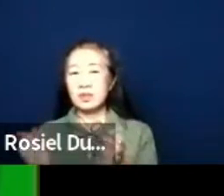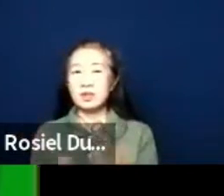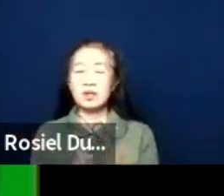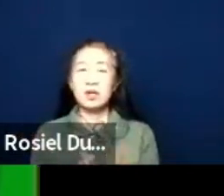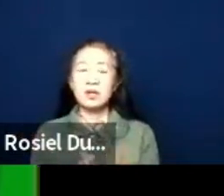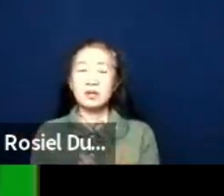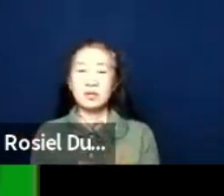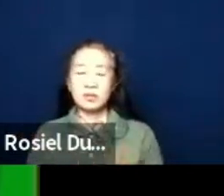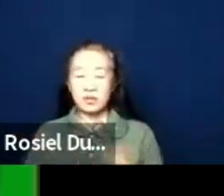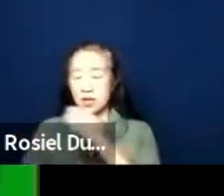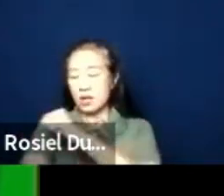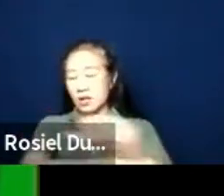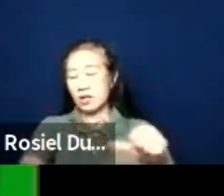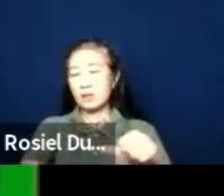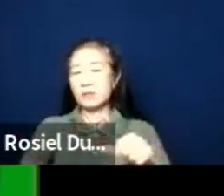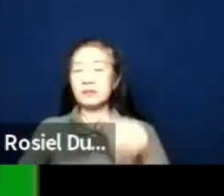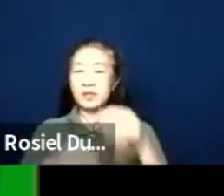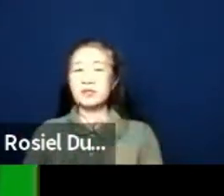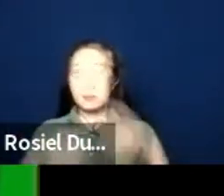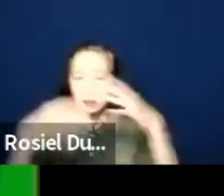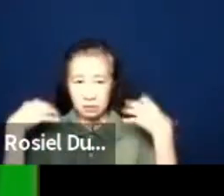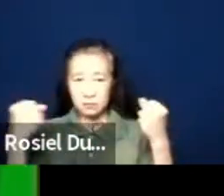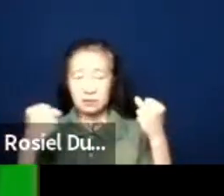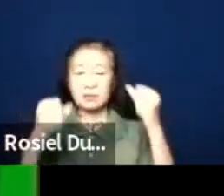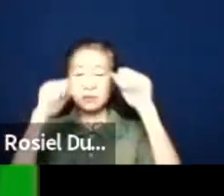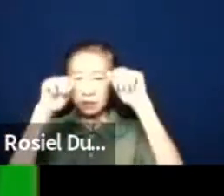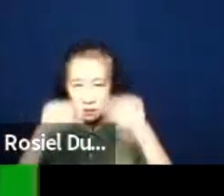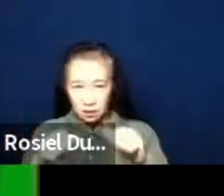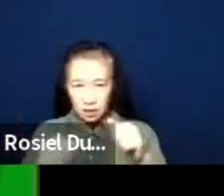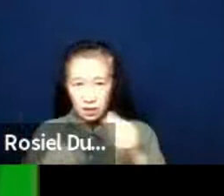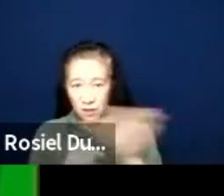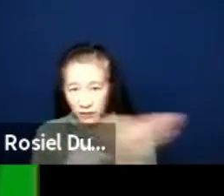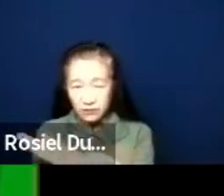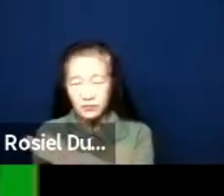stable enough to carry the weight of the patient. Okay.